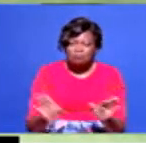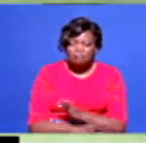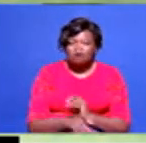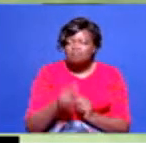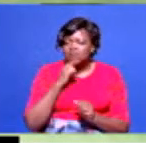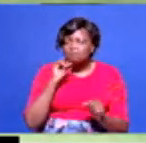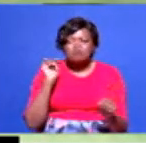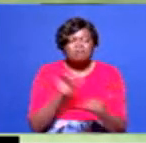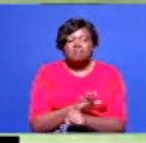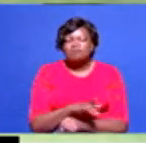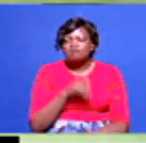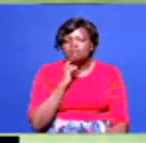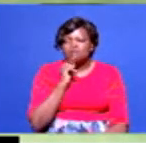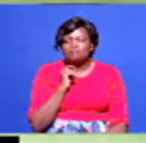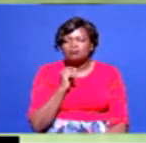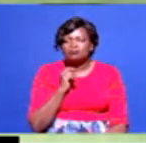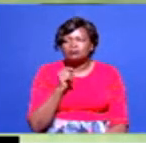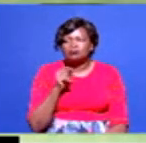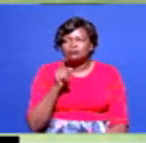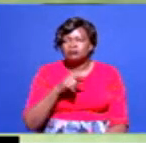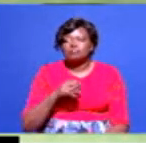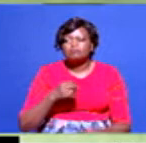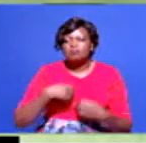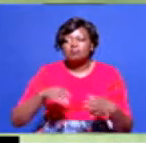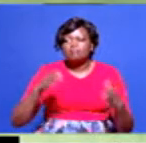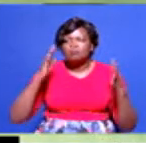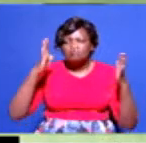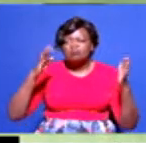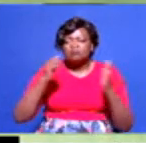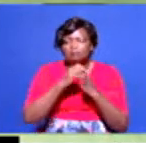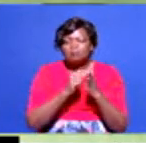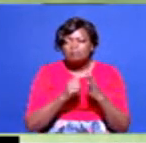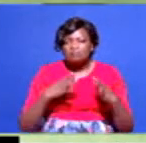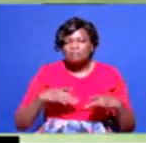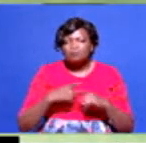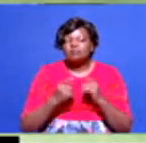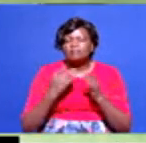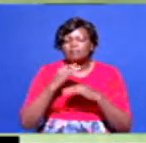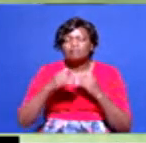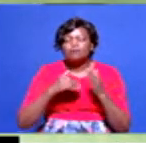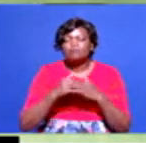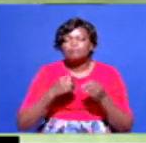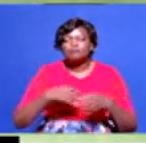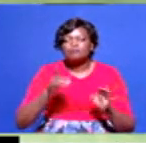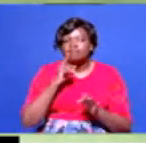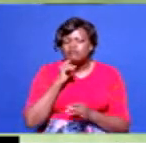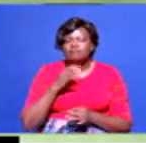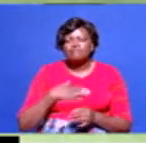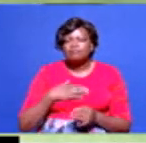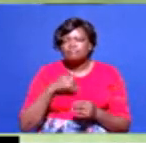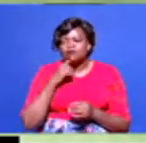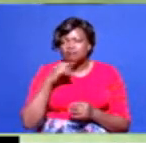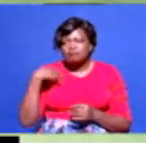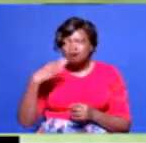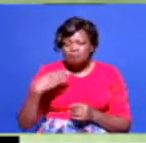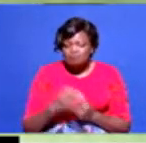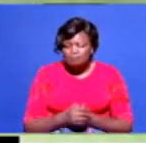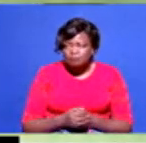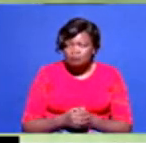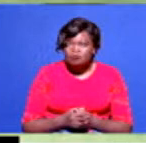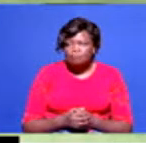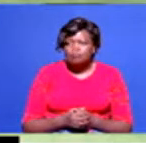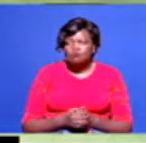listener. We lose a great statesman, but above all, we lose a father. A man who all these nations were